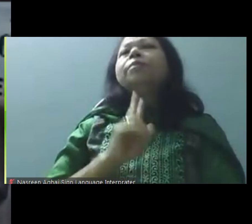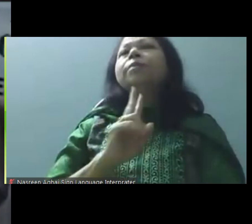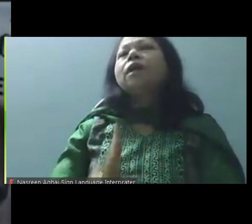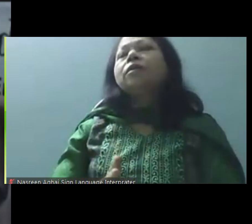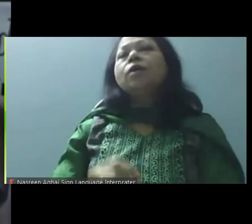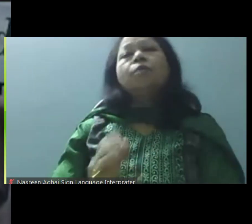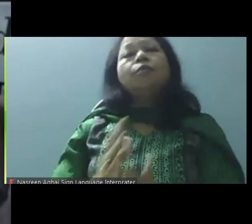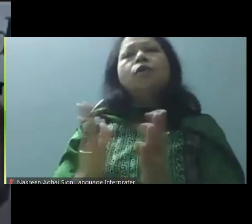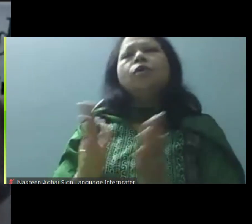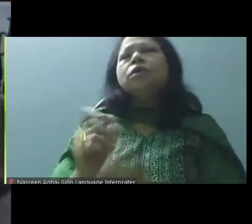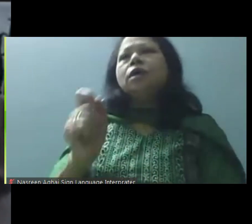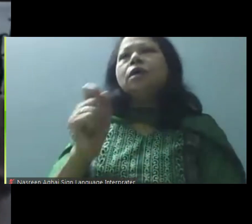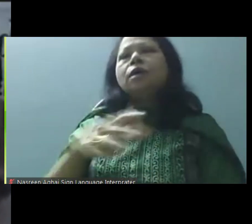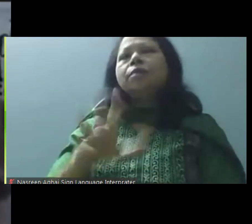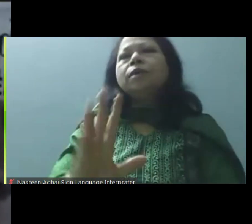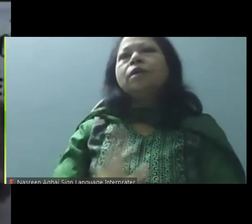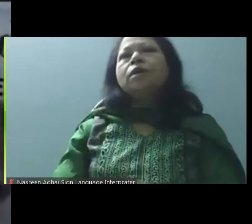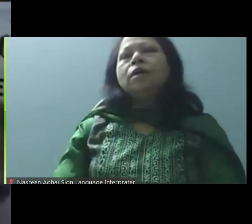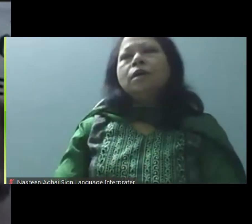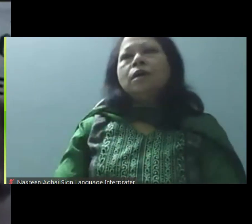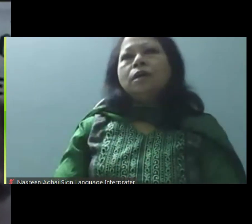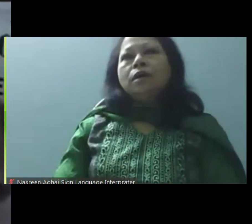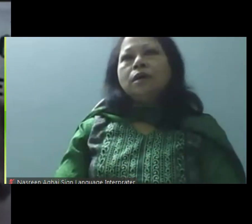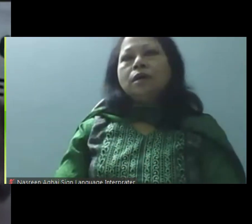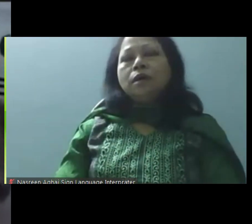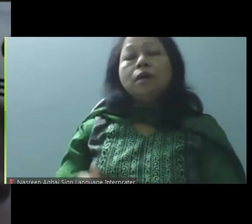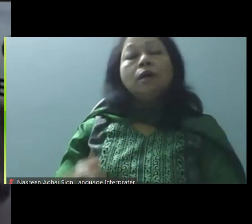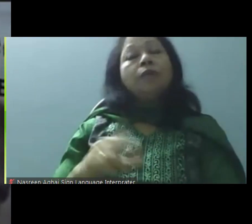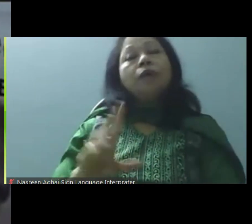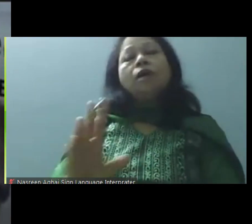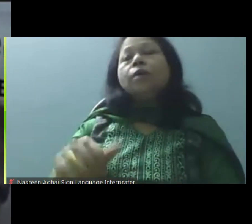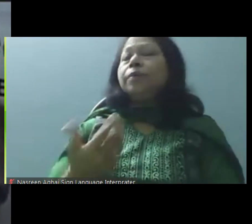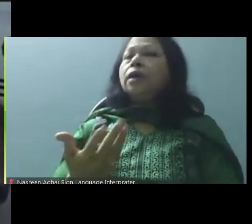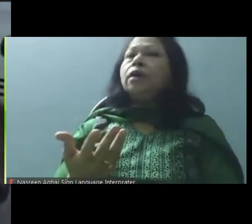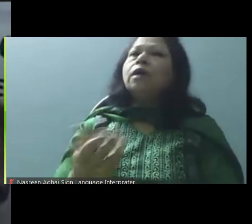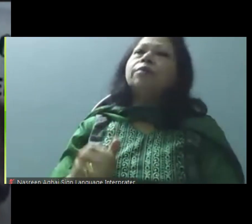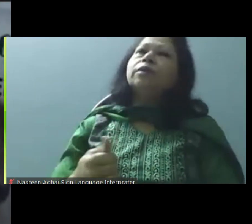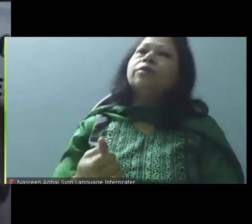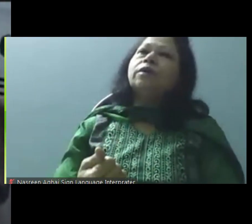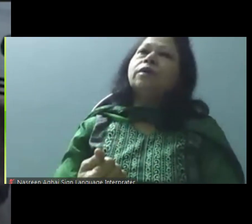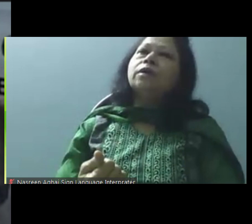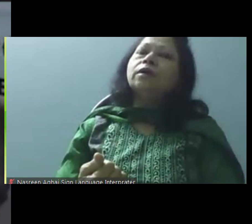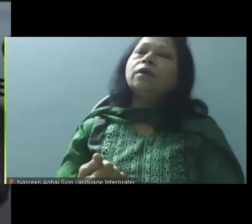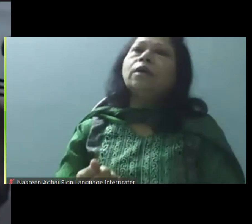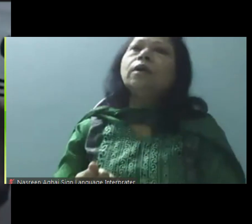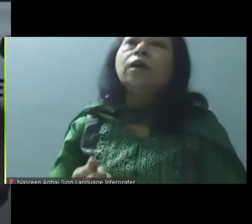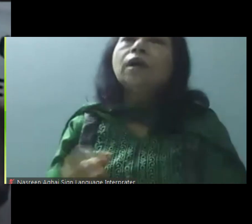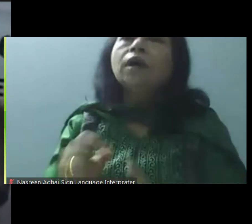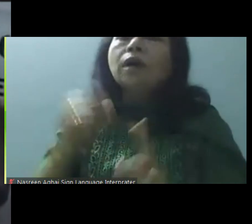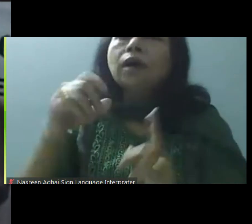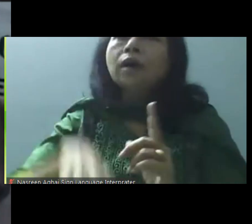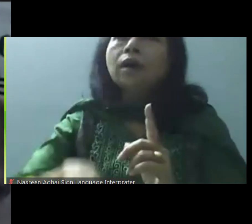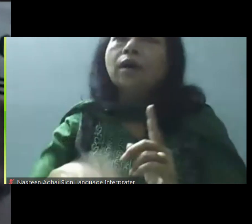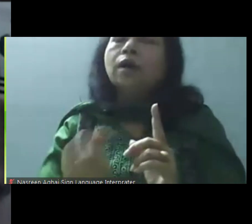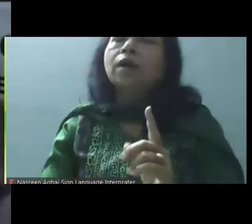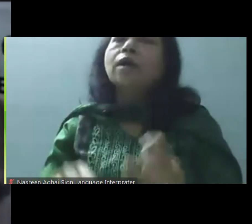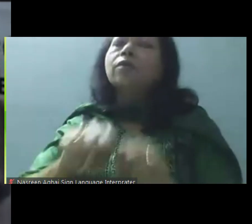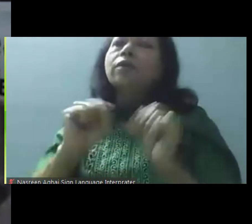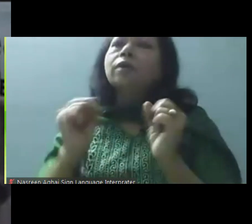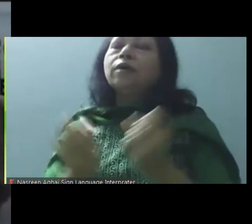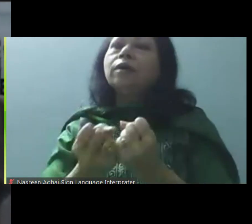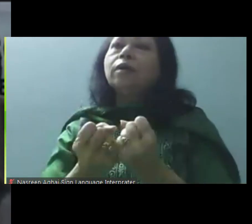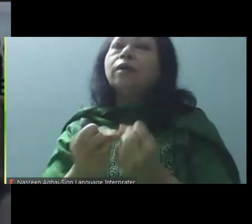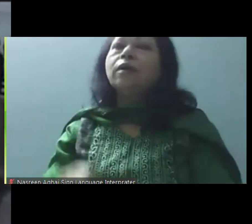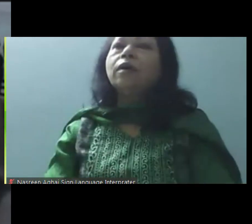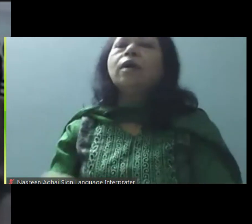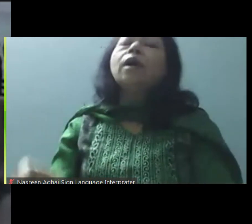lot of to say, but I think we have to take practical steps. And again, I will say, in Pakistan Disabled Foundation, in future